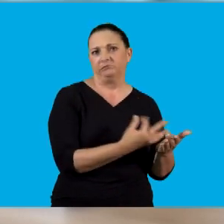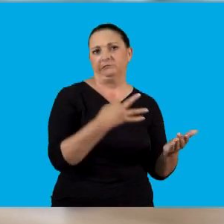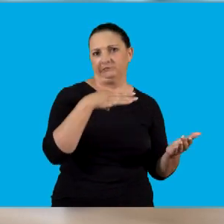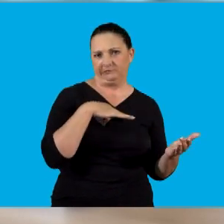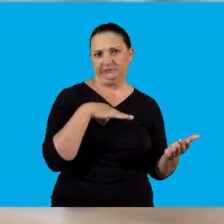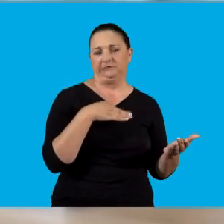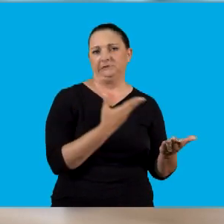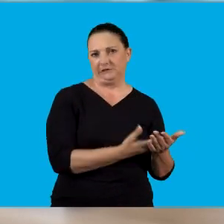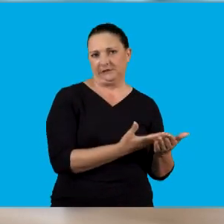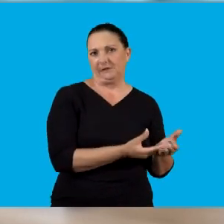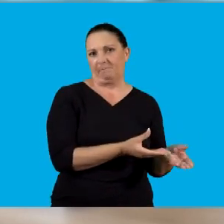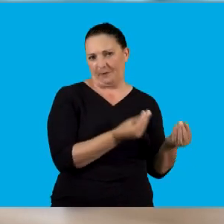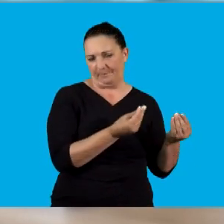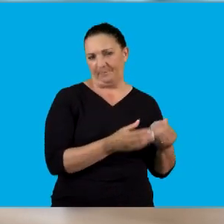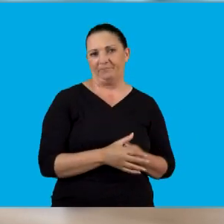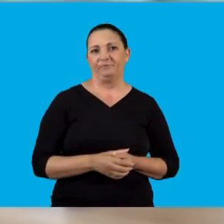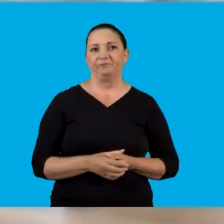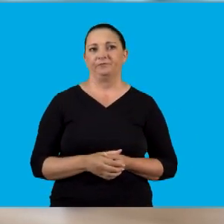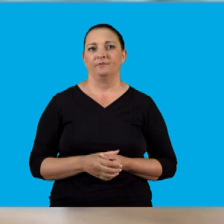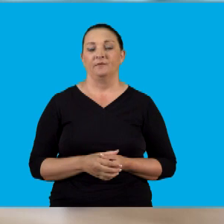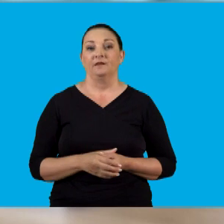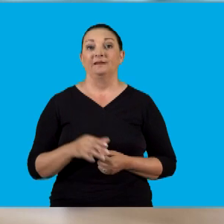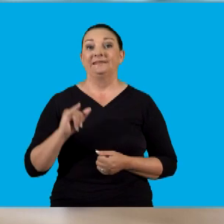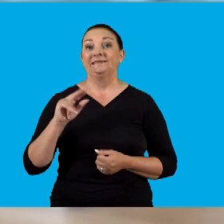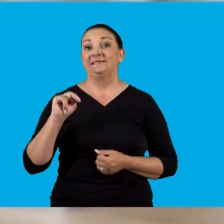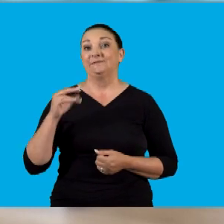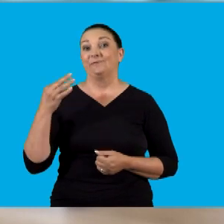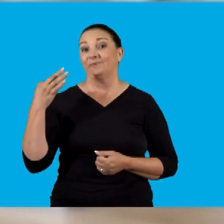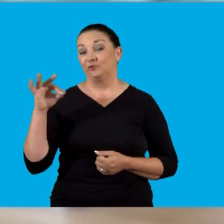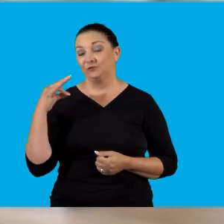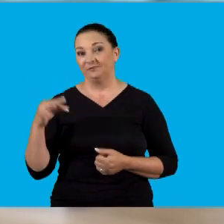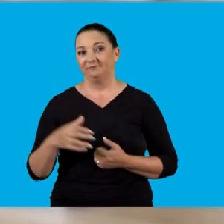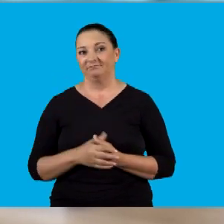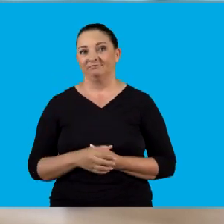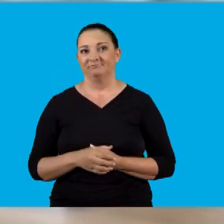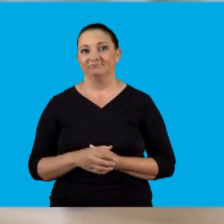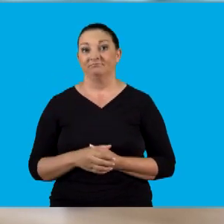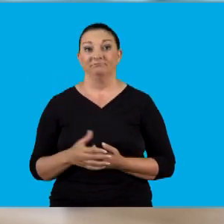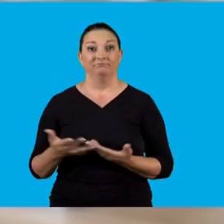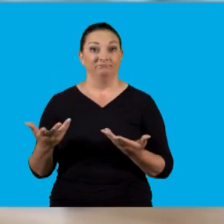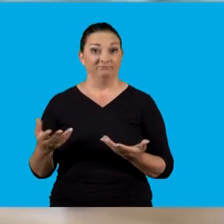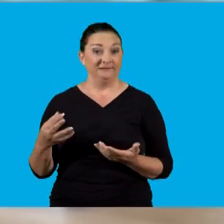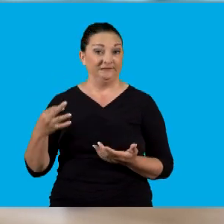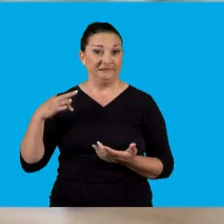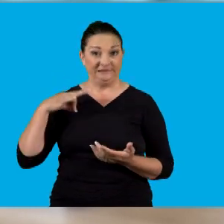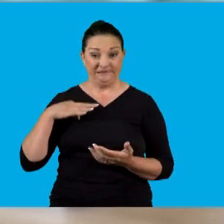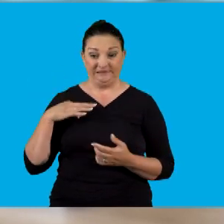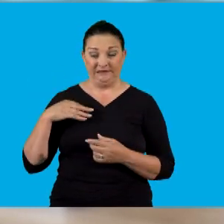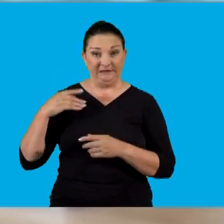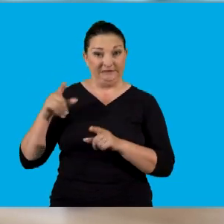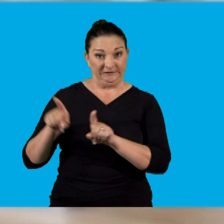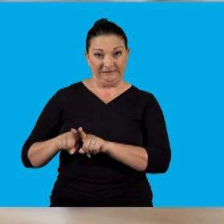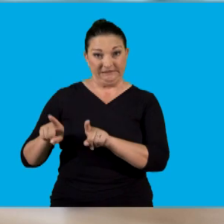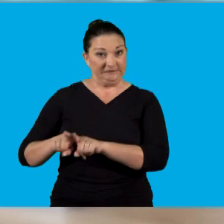particular income. When we come to the informal sector, here income is not regular than the formal sector